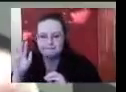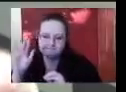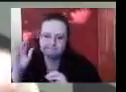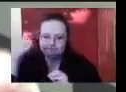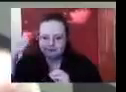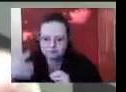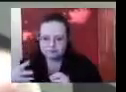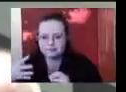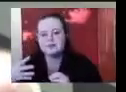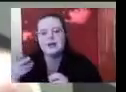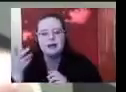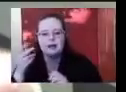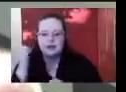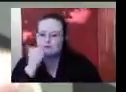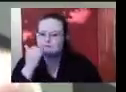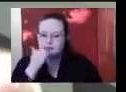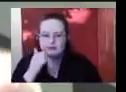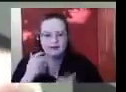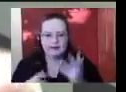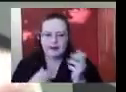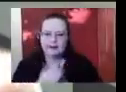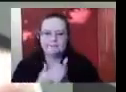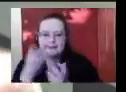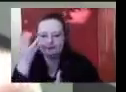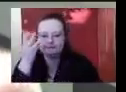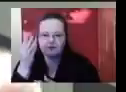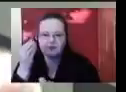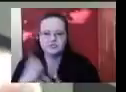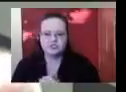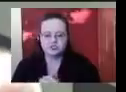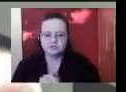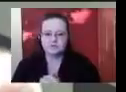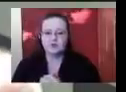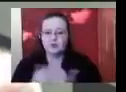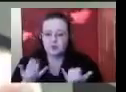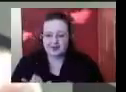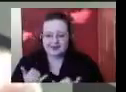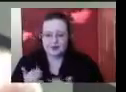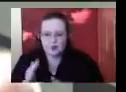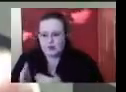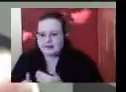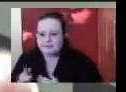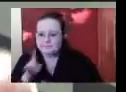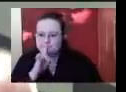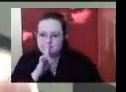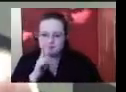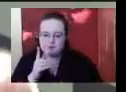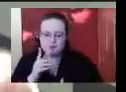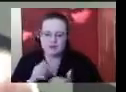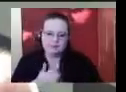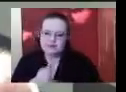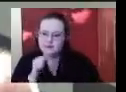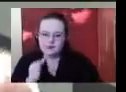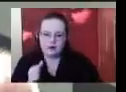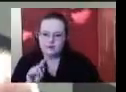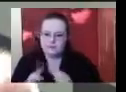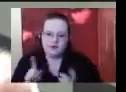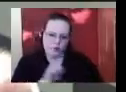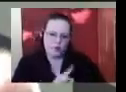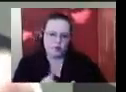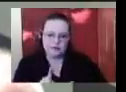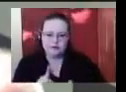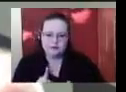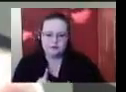do update it on a daily basis. Right now, we're not reporting on weekends, but we are reporting on weekdays.